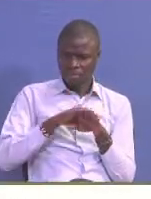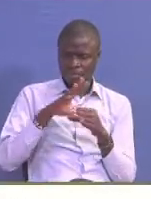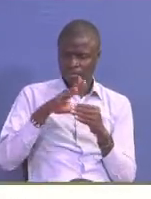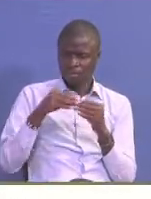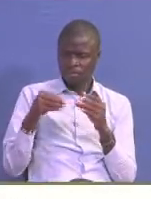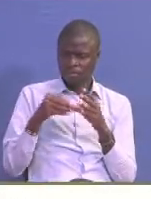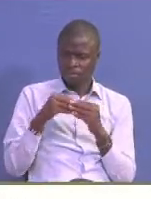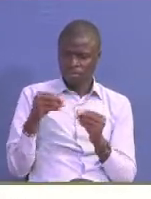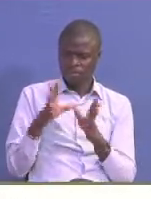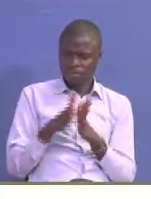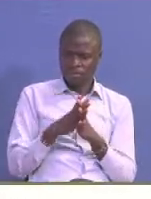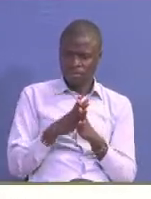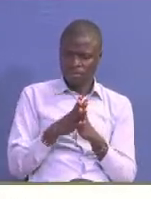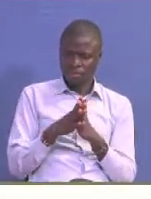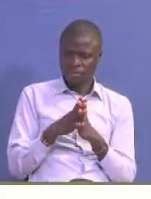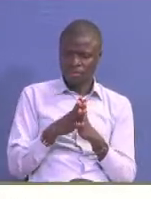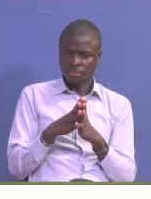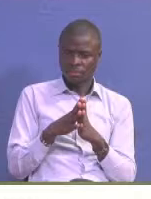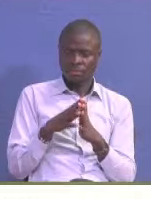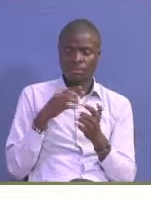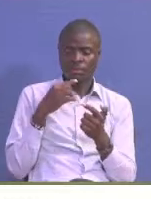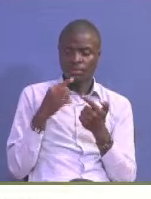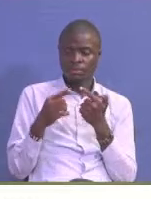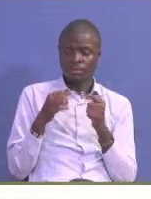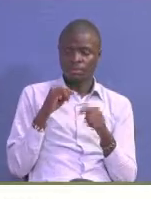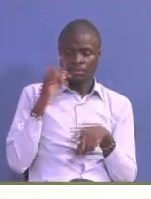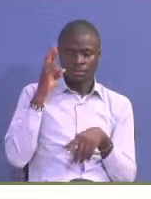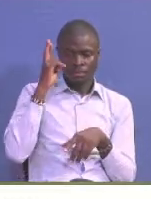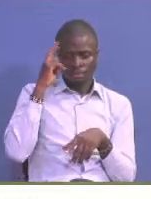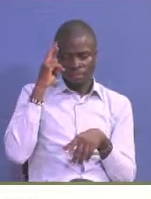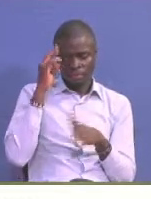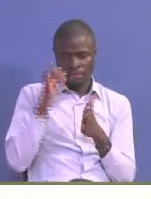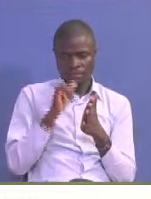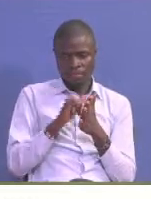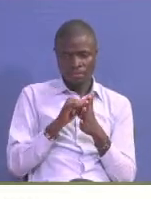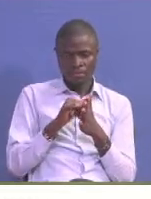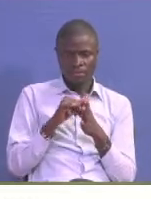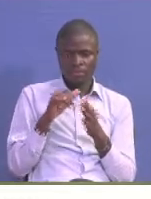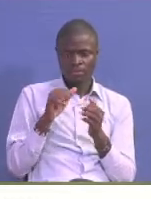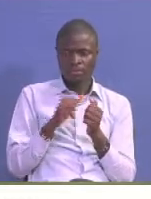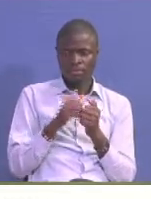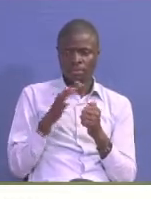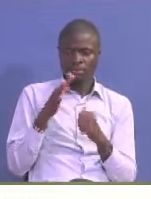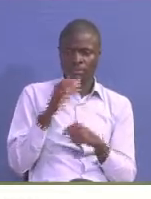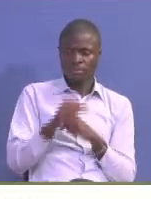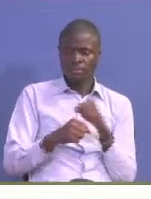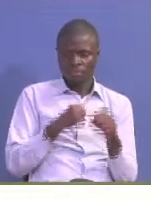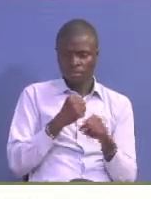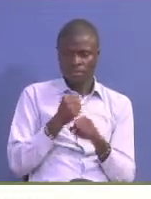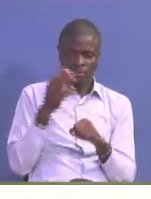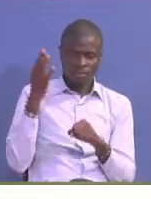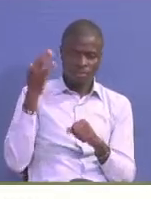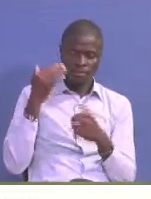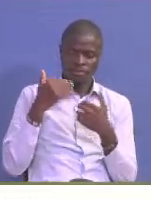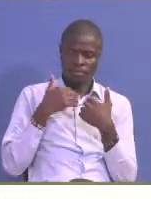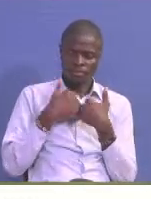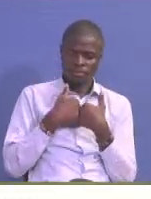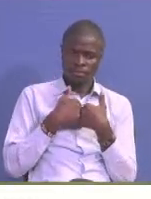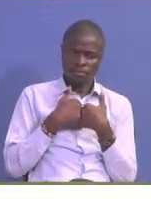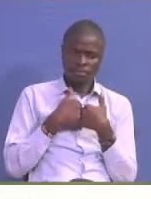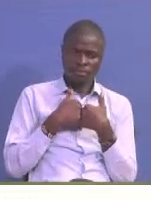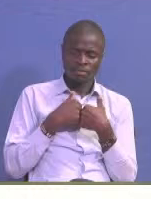innovation. And as you were talking, I remember that about 15 years ago, we had